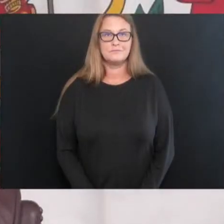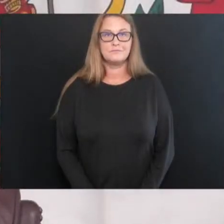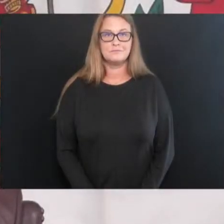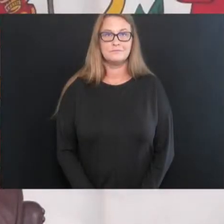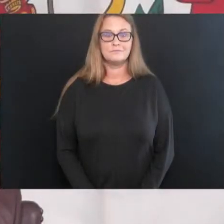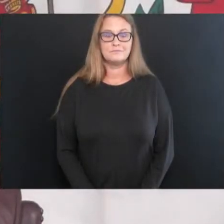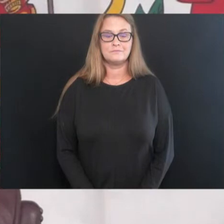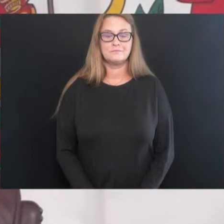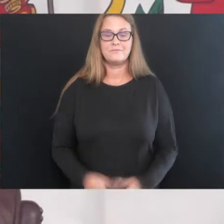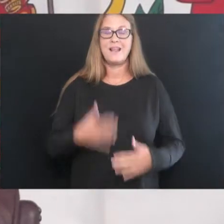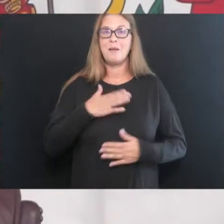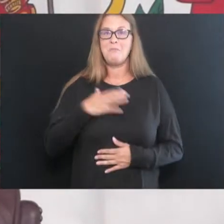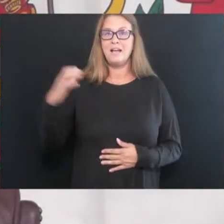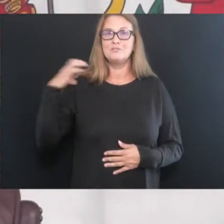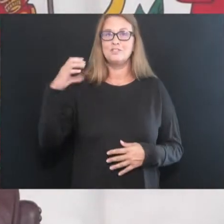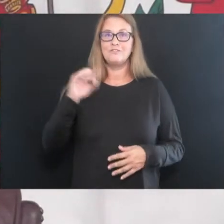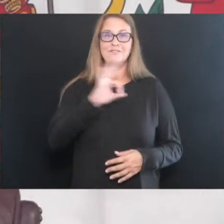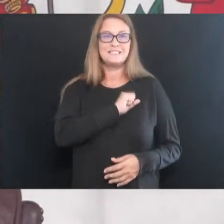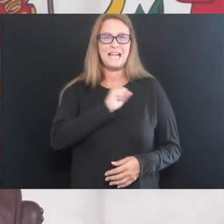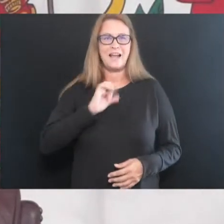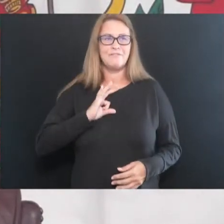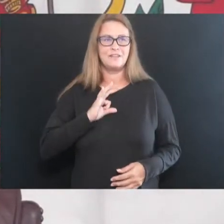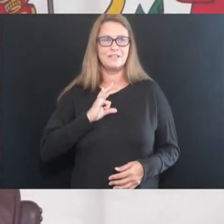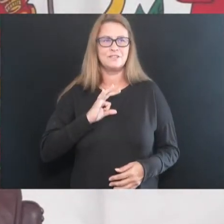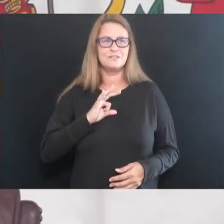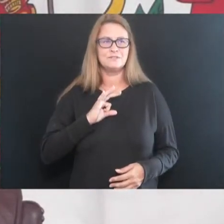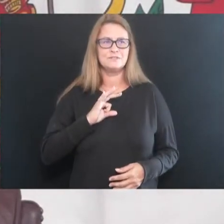My chief of staff just said something, but